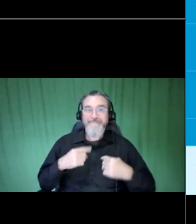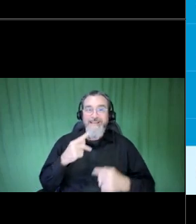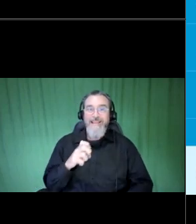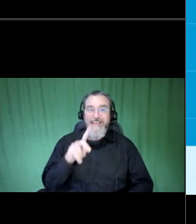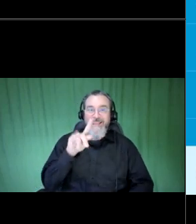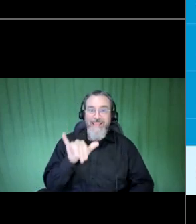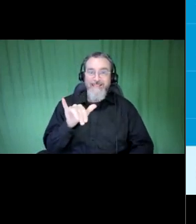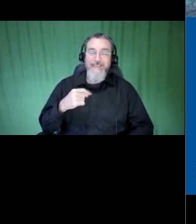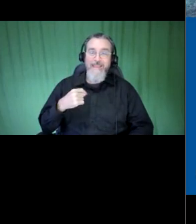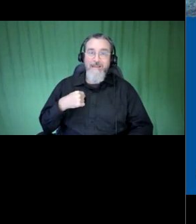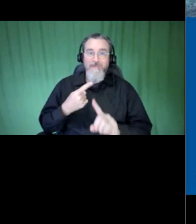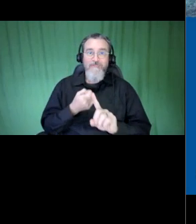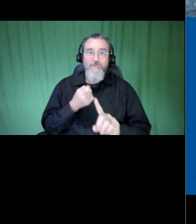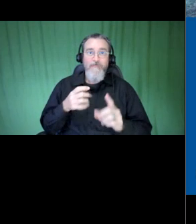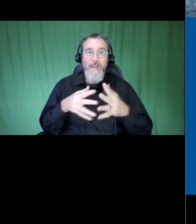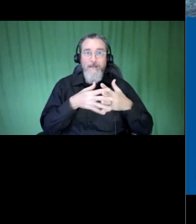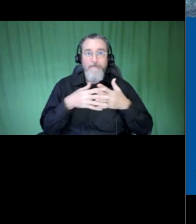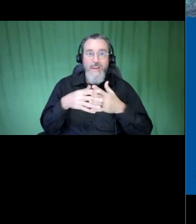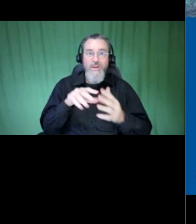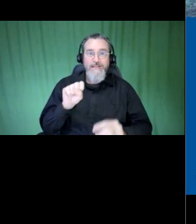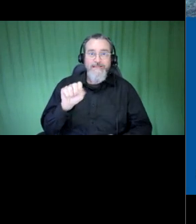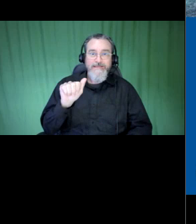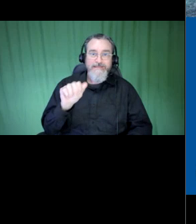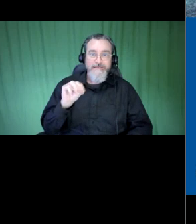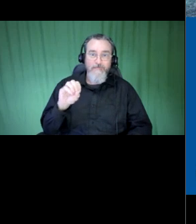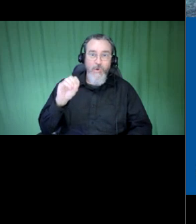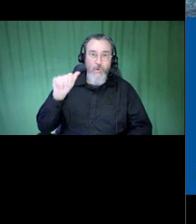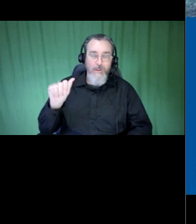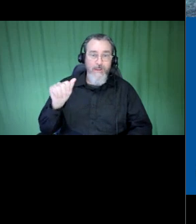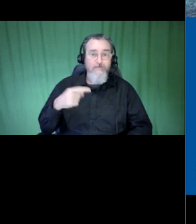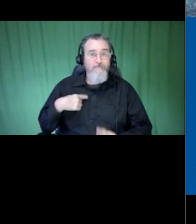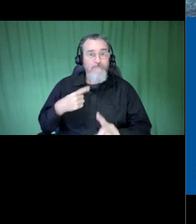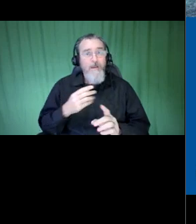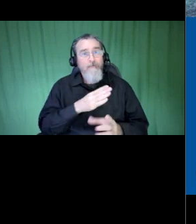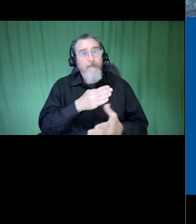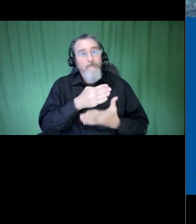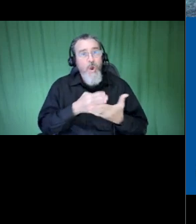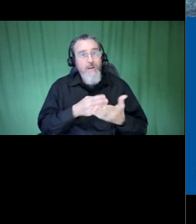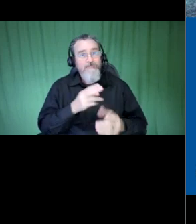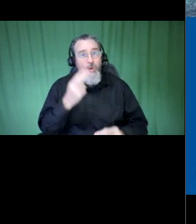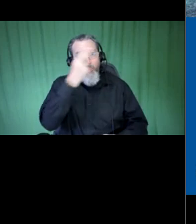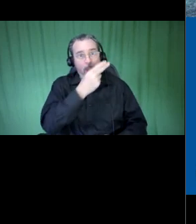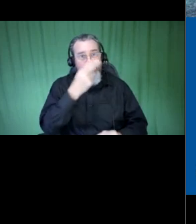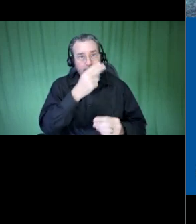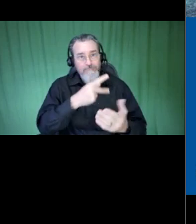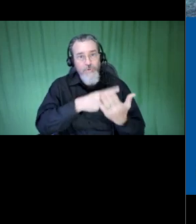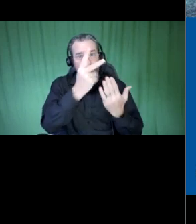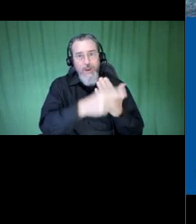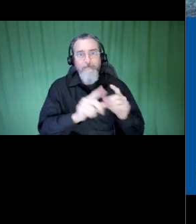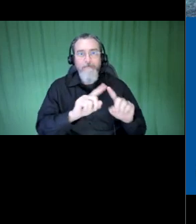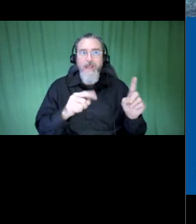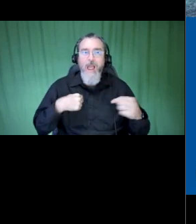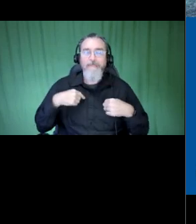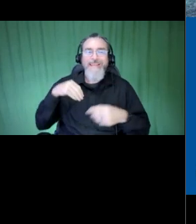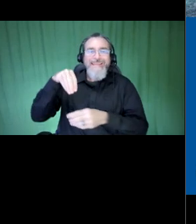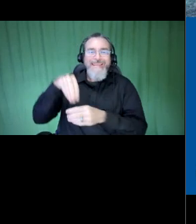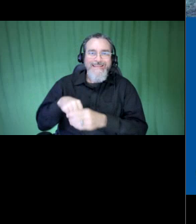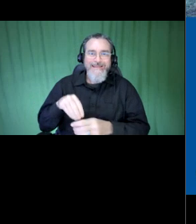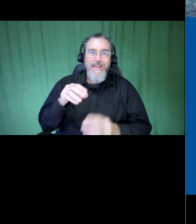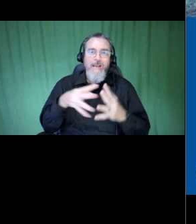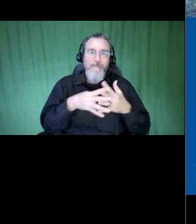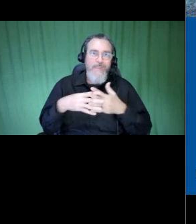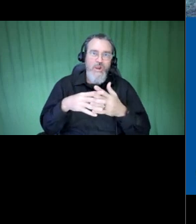Samoa Sea Grant Extension Agent, part of the Hawaii program, but I'm based full-time in American Samoa at the one and only